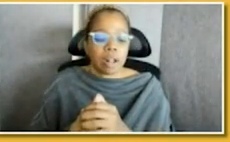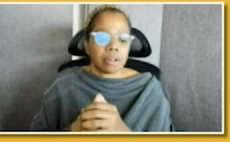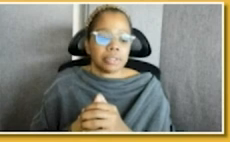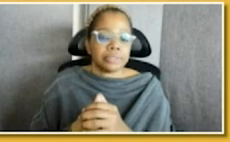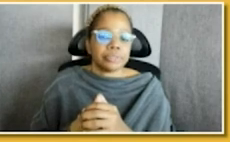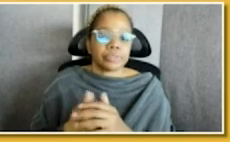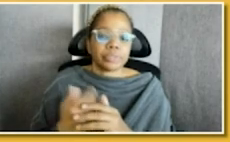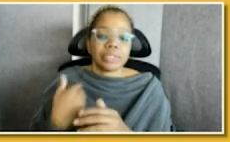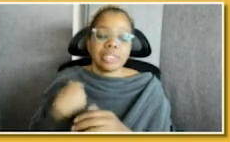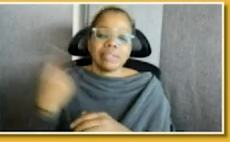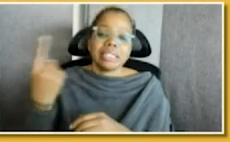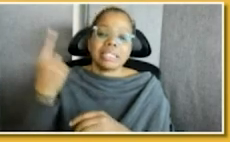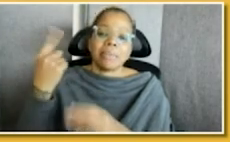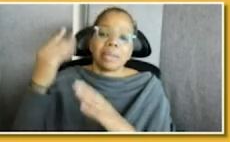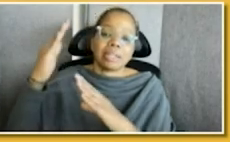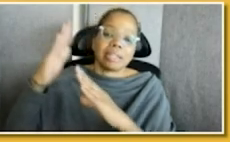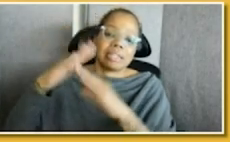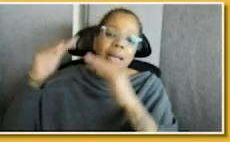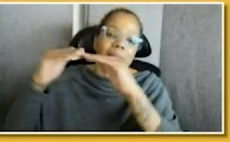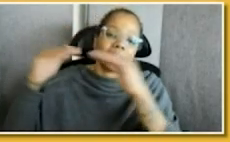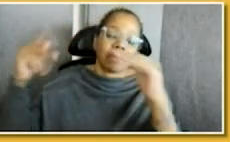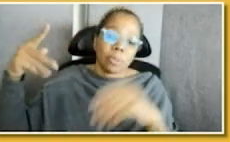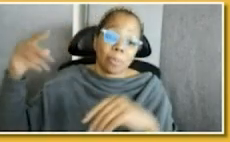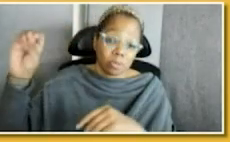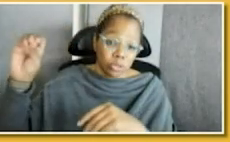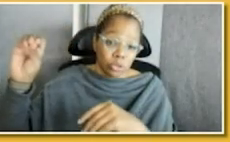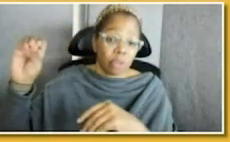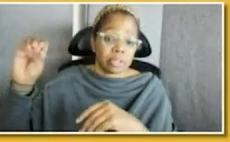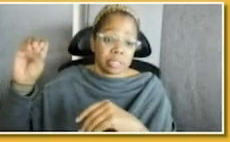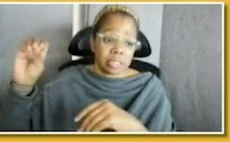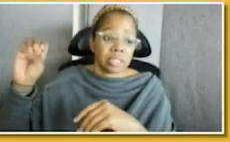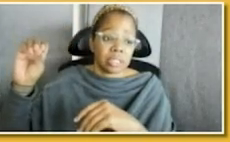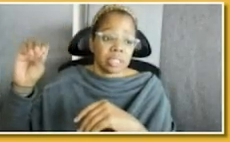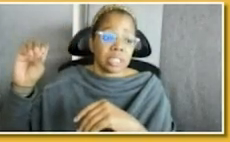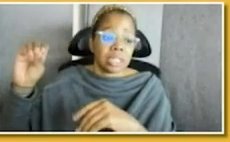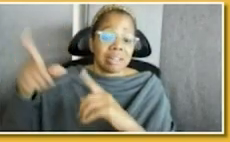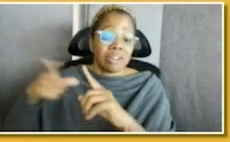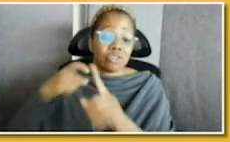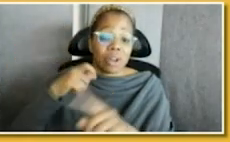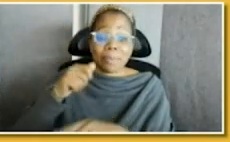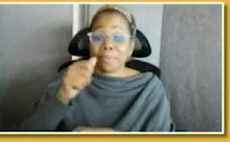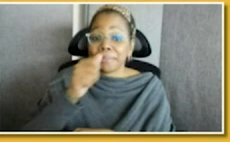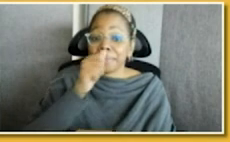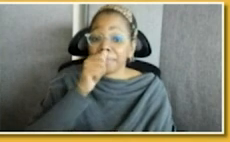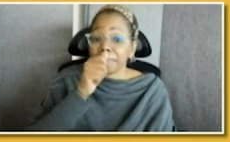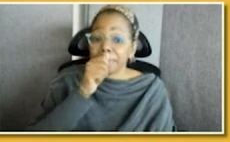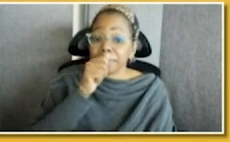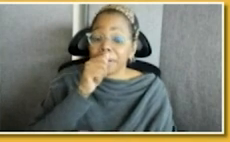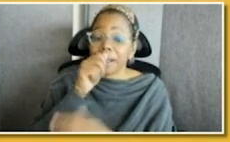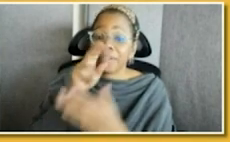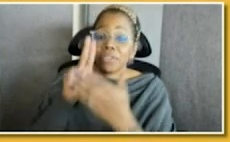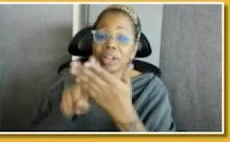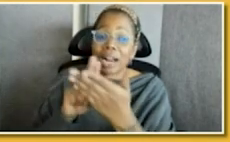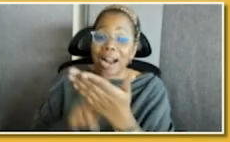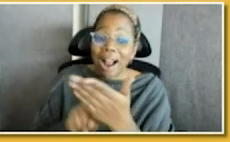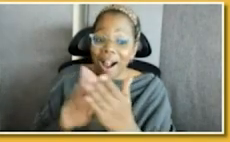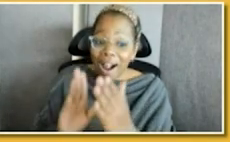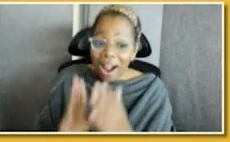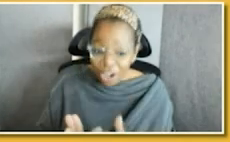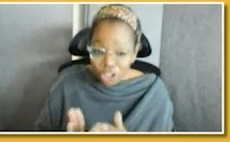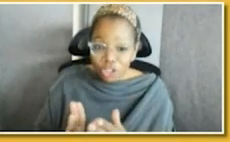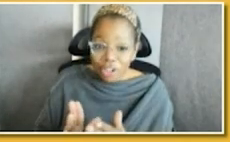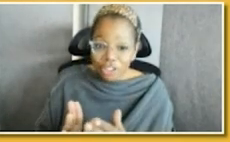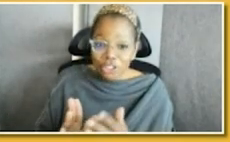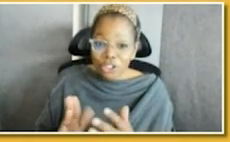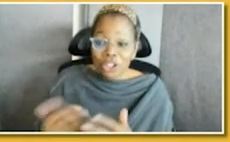of the Postal Service who comes from a private contractor of the Postal Service, and there's